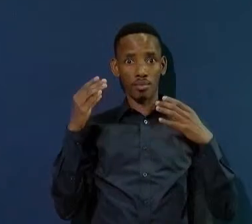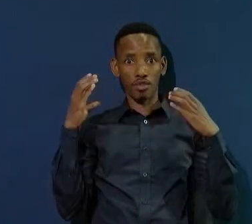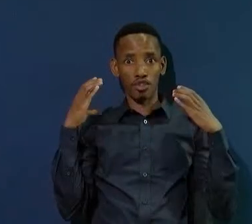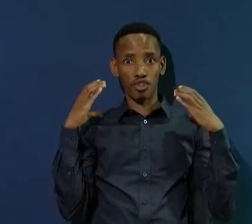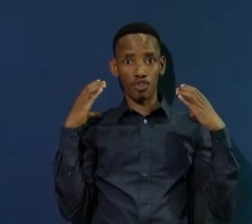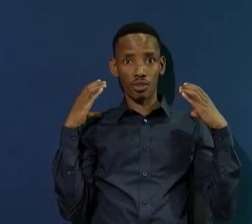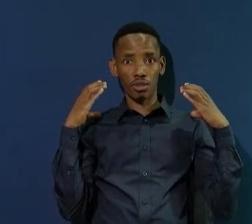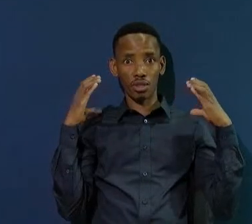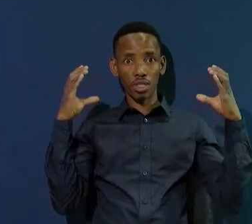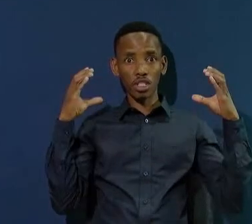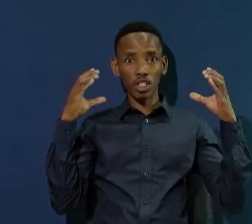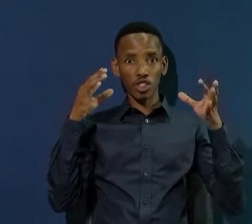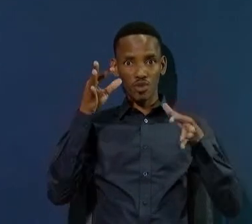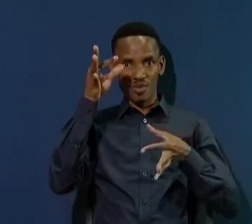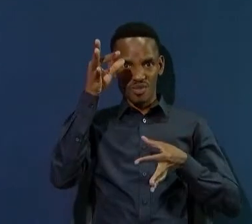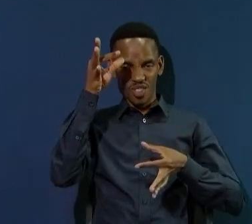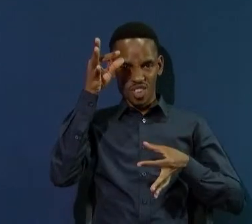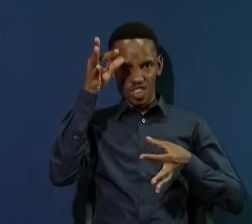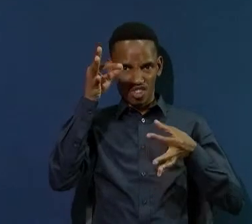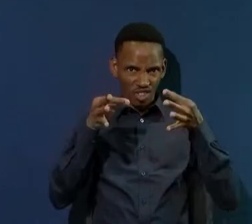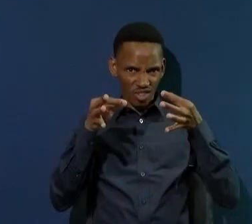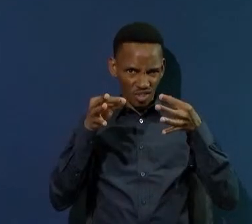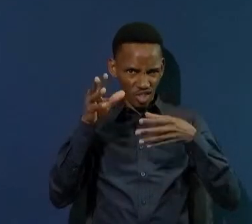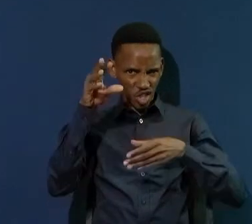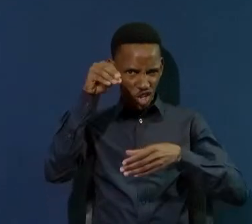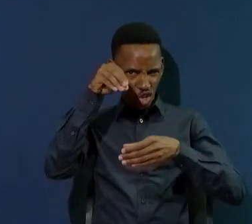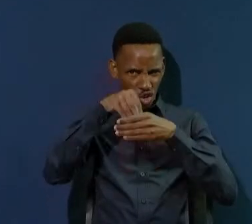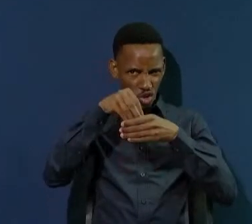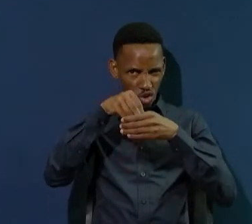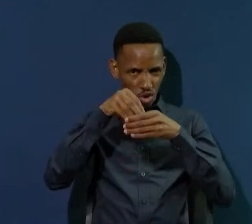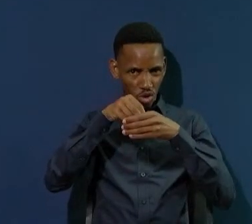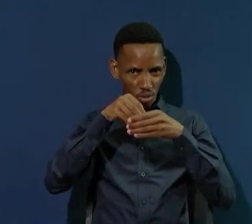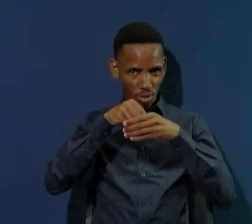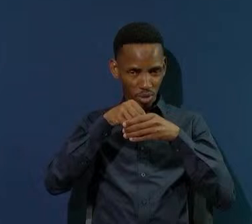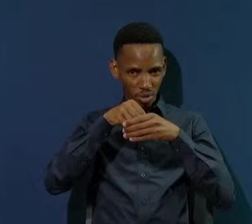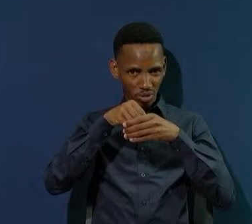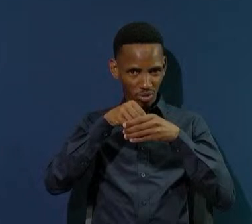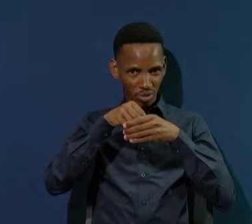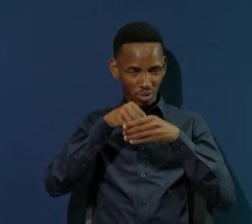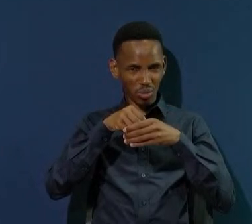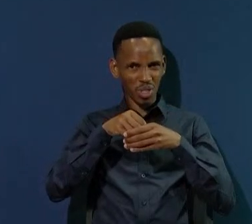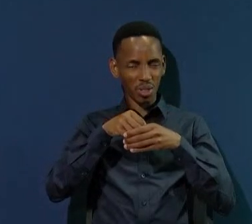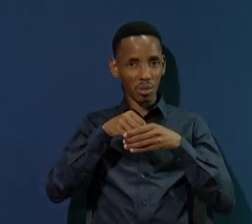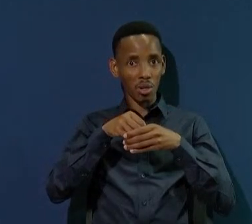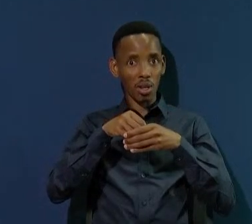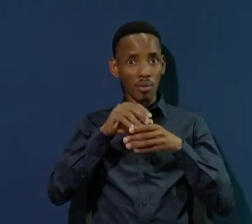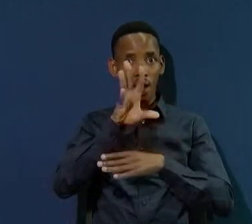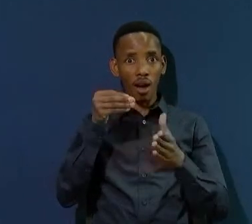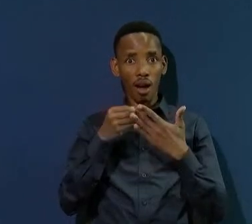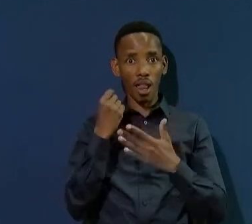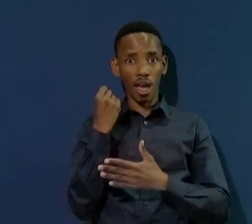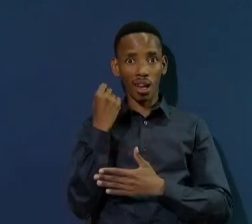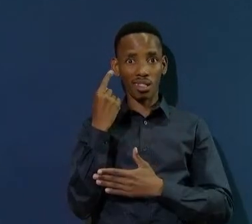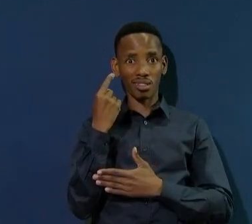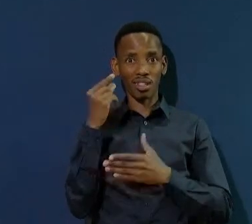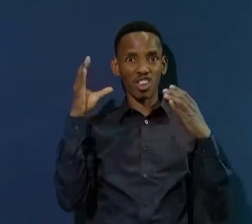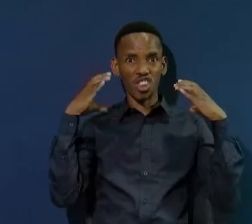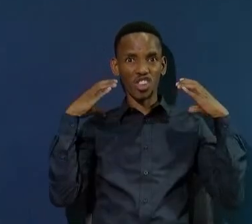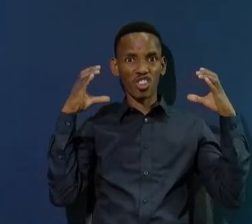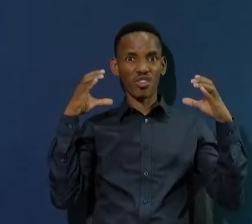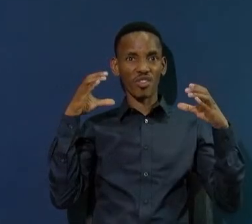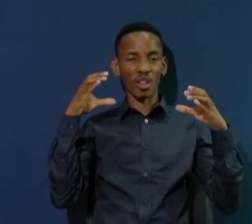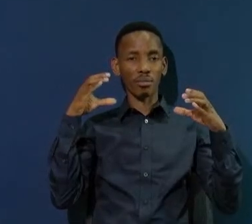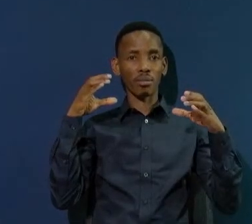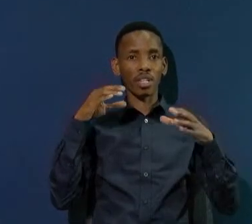a tsenang teng ha mo thulaganyong ye re tlhaloganya gore Chief Justice go na le thomo e leng ya gagwe ya go